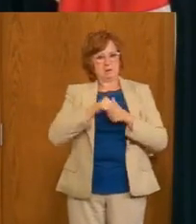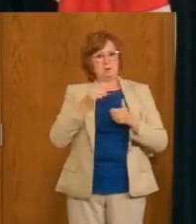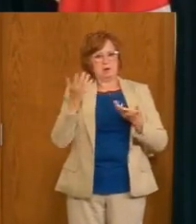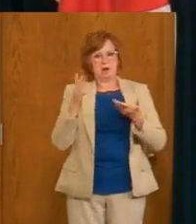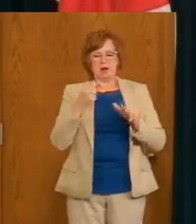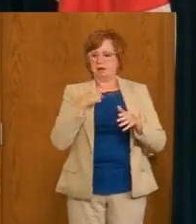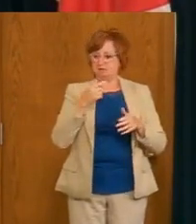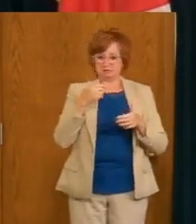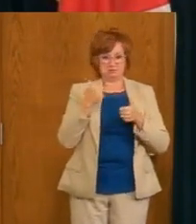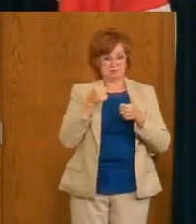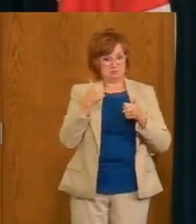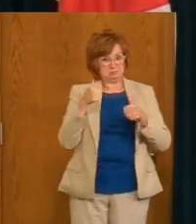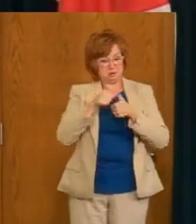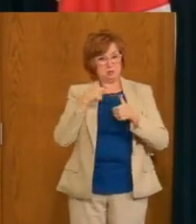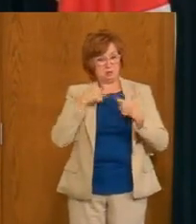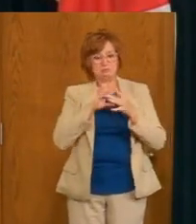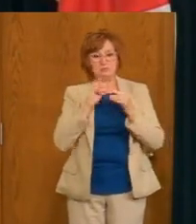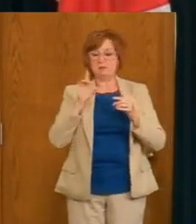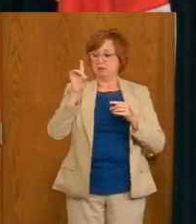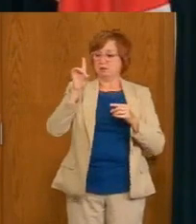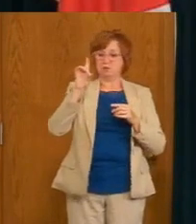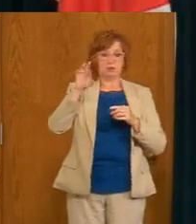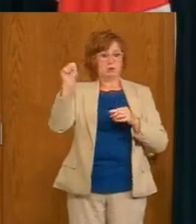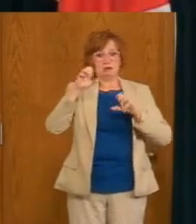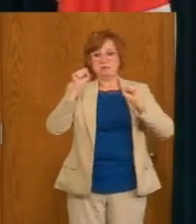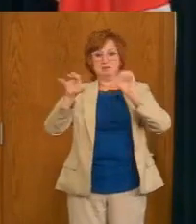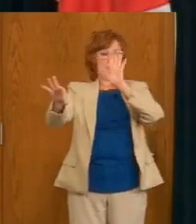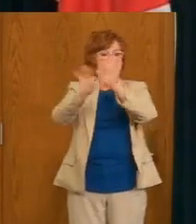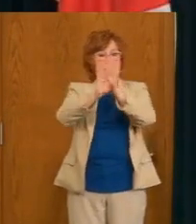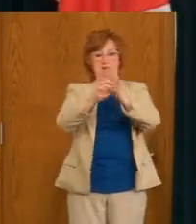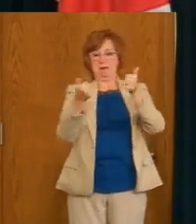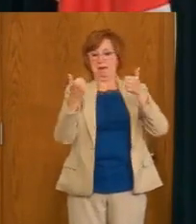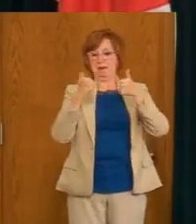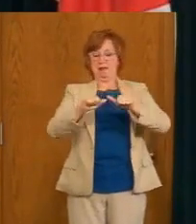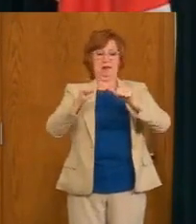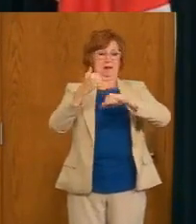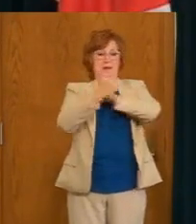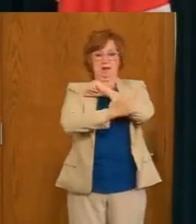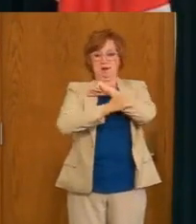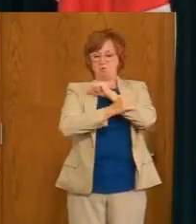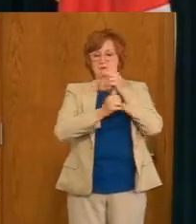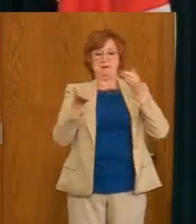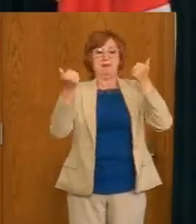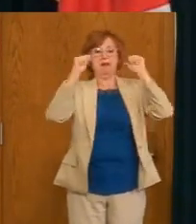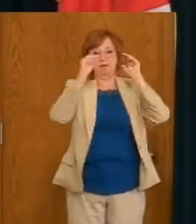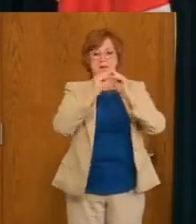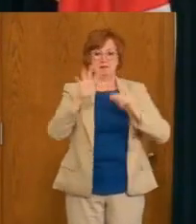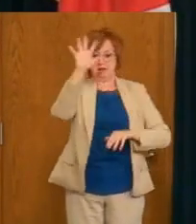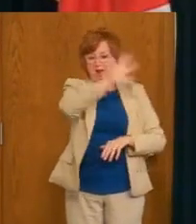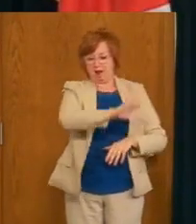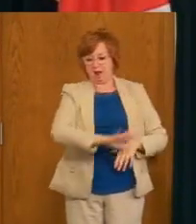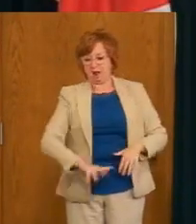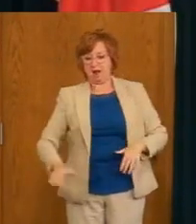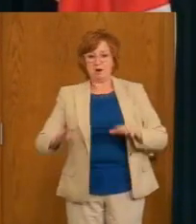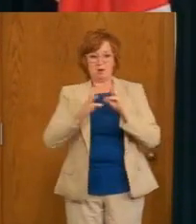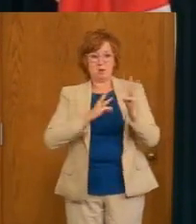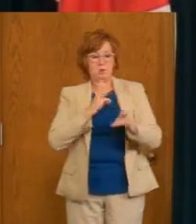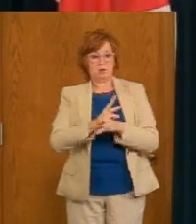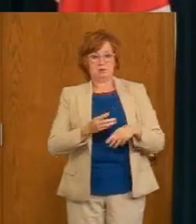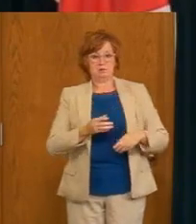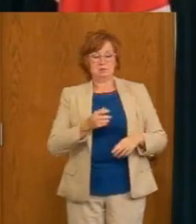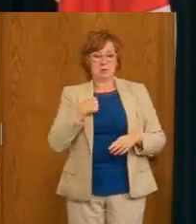could have chosen anywhere to work in the world. Anywhere in the world he could have chosen to practice his profession. Well, everyone in